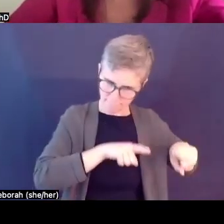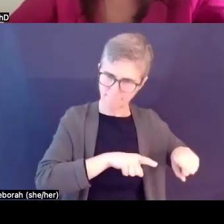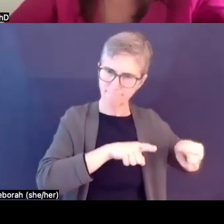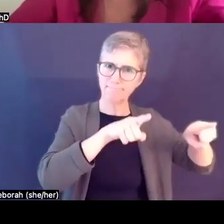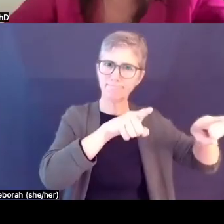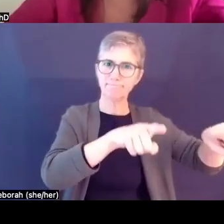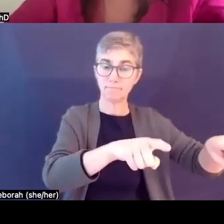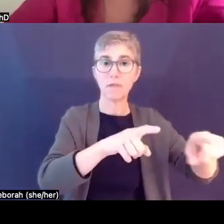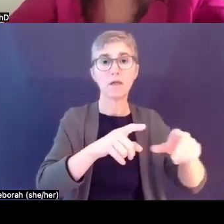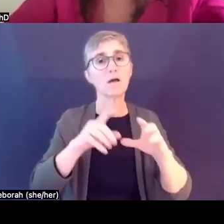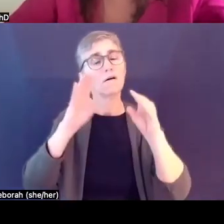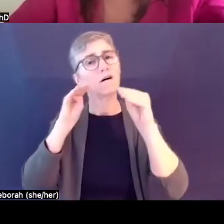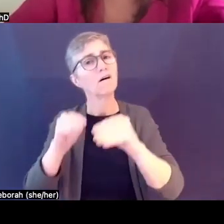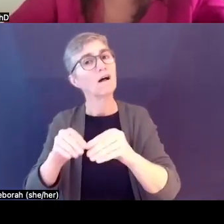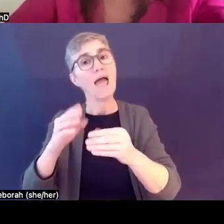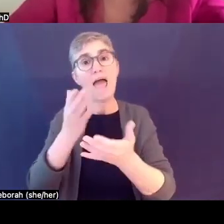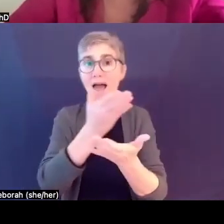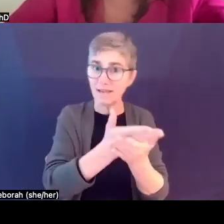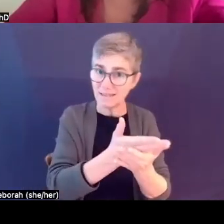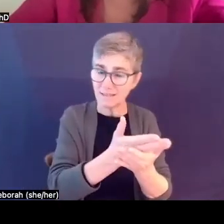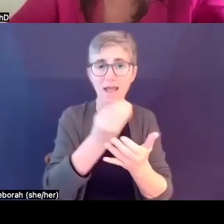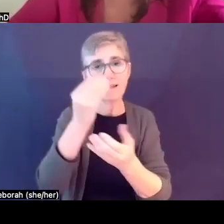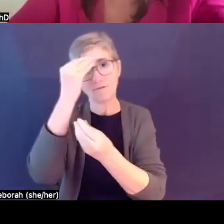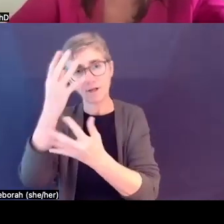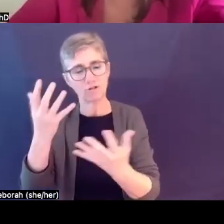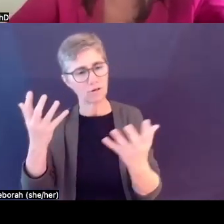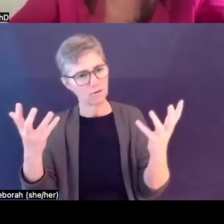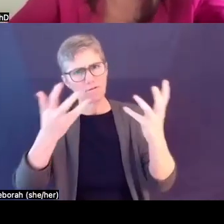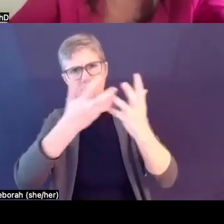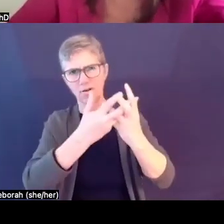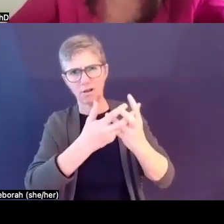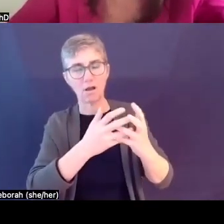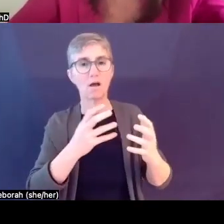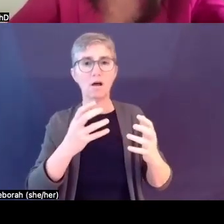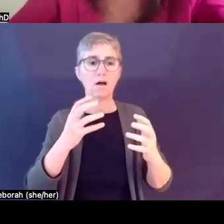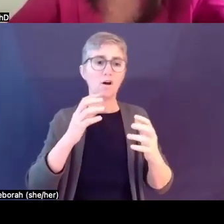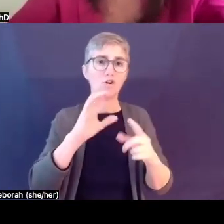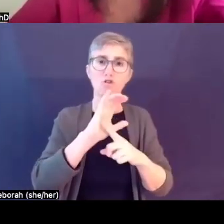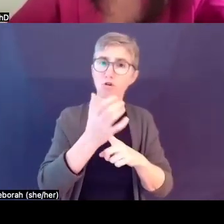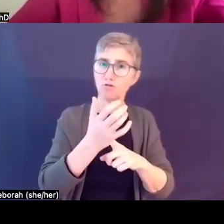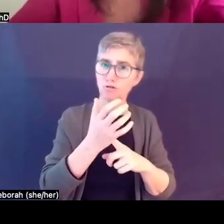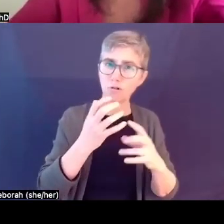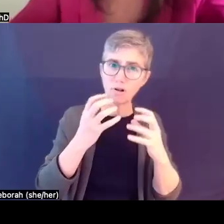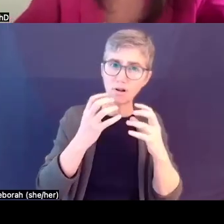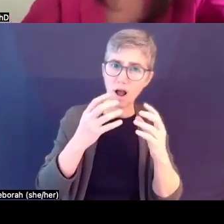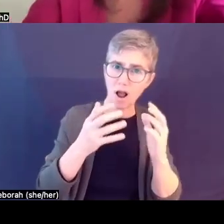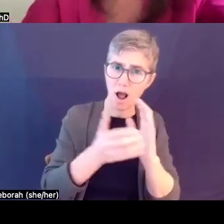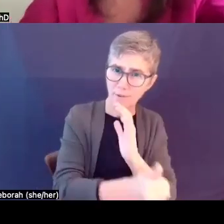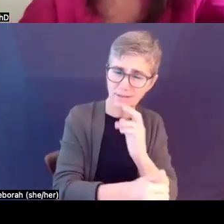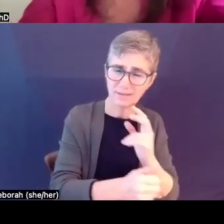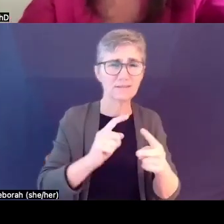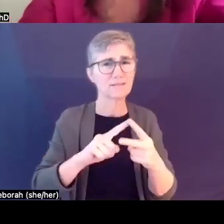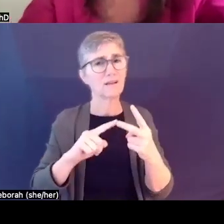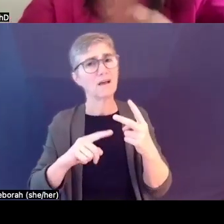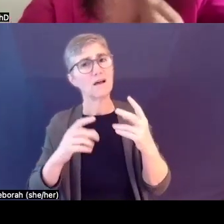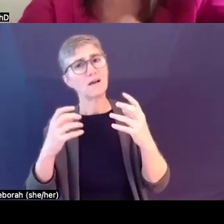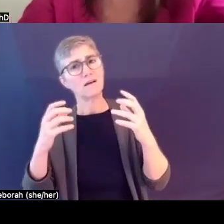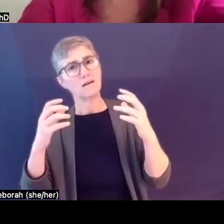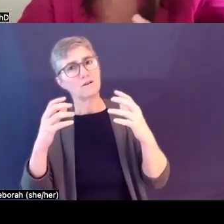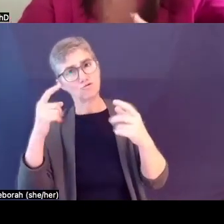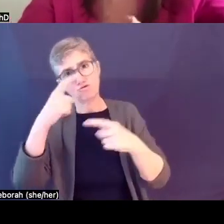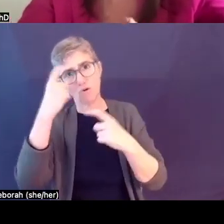evidence and implementation was intersecting positively with their values of cultural competence, trauma-informed approaches, behavior change through personal